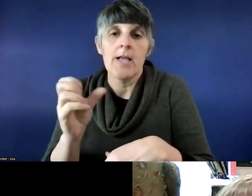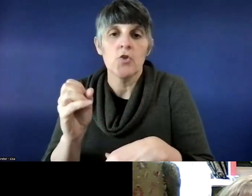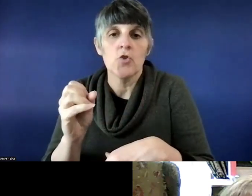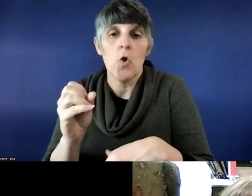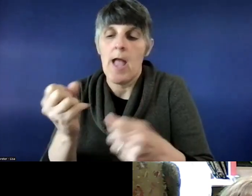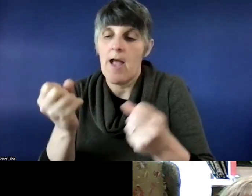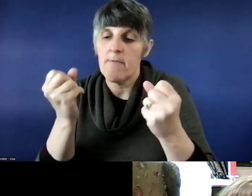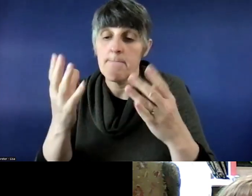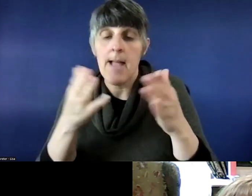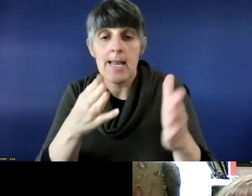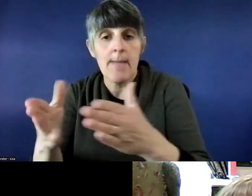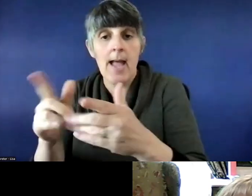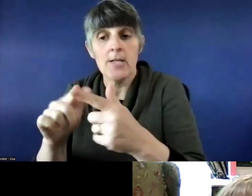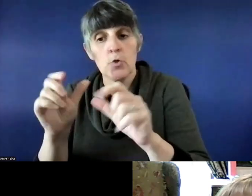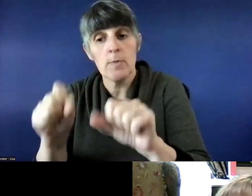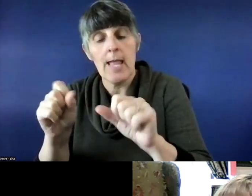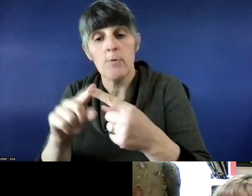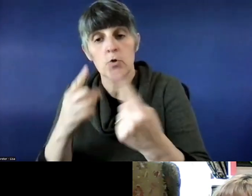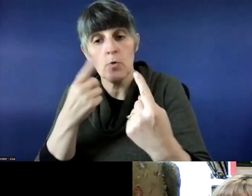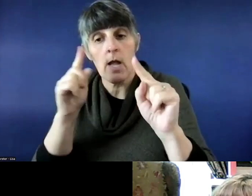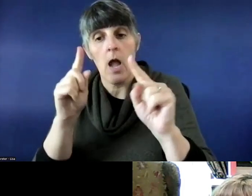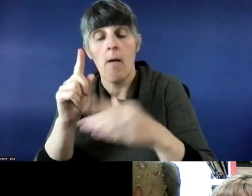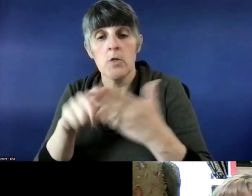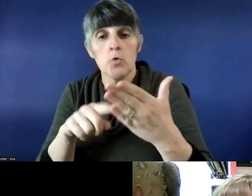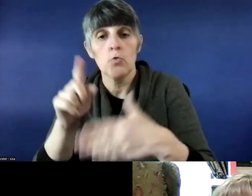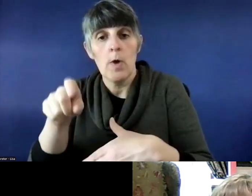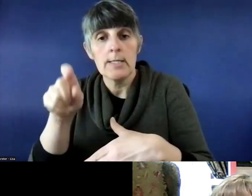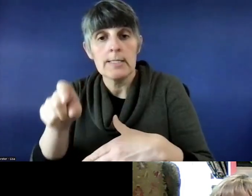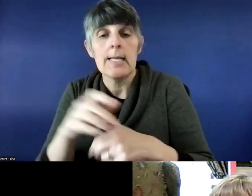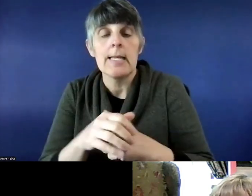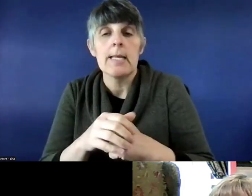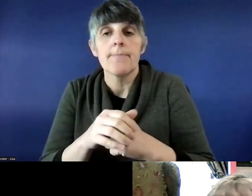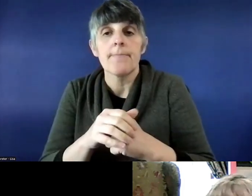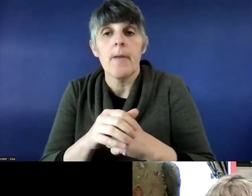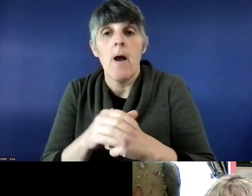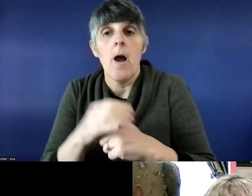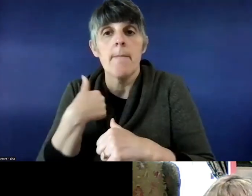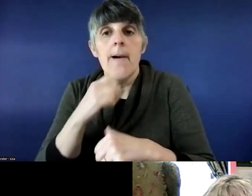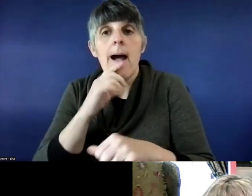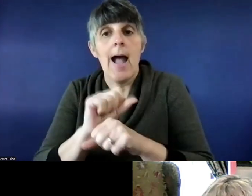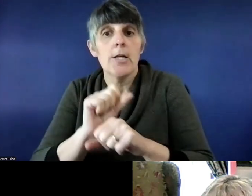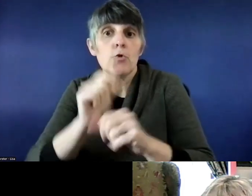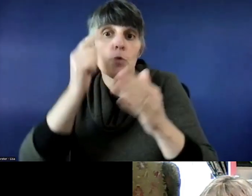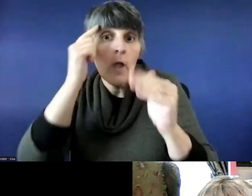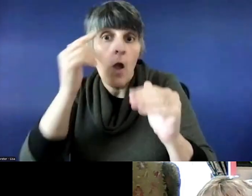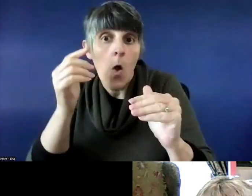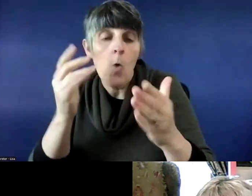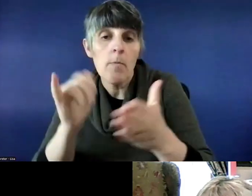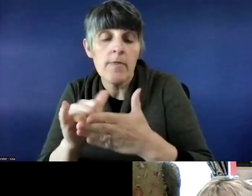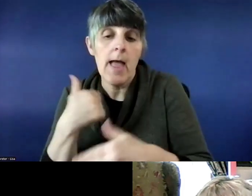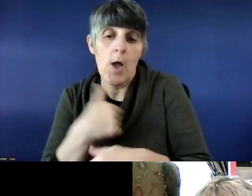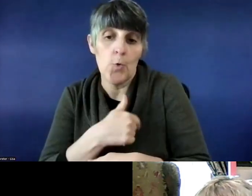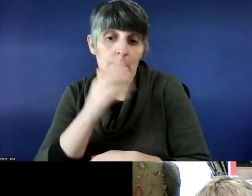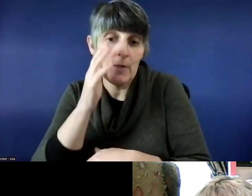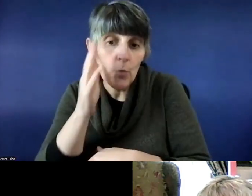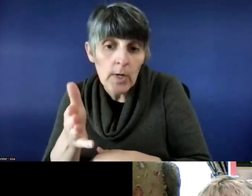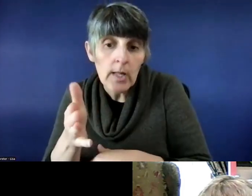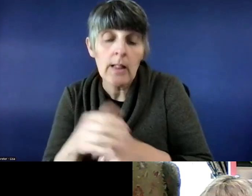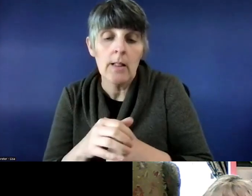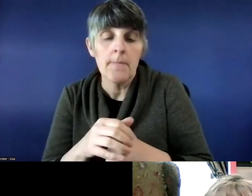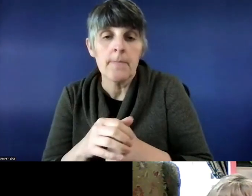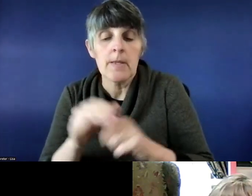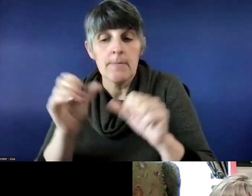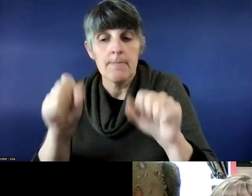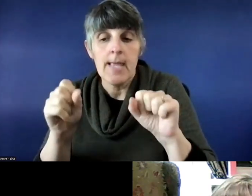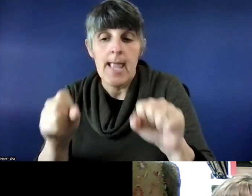are many paths to be able to accomplish what's needed. I truly hope that we will be